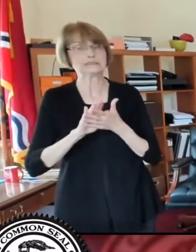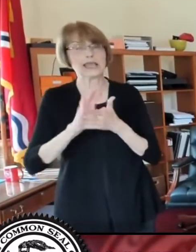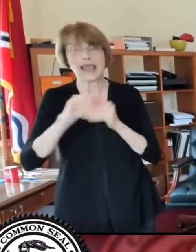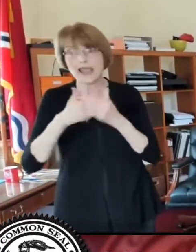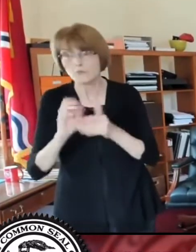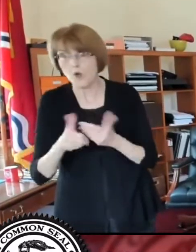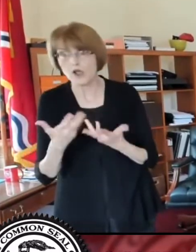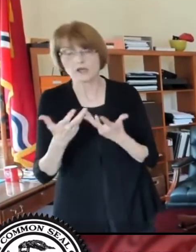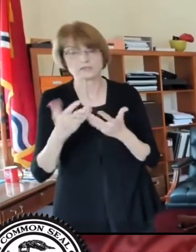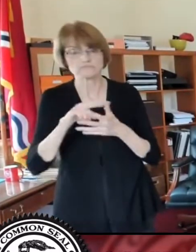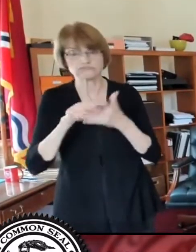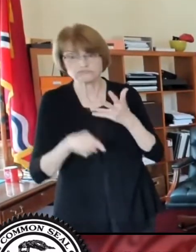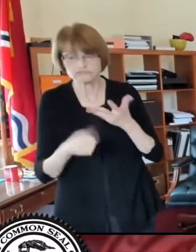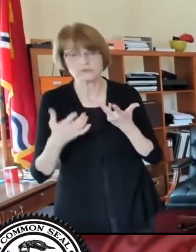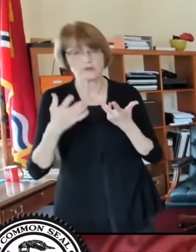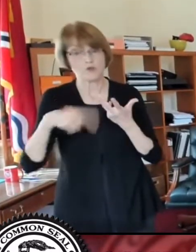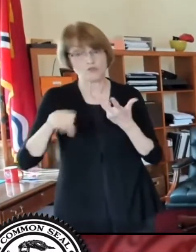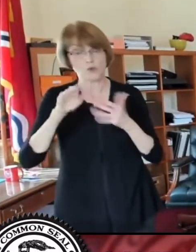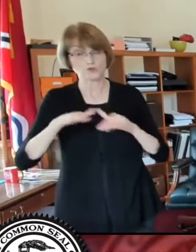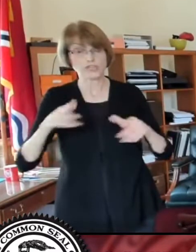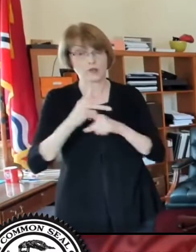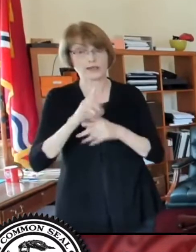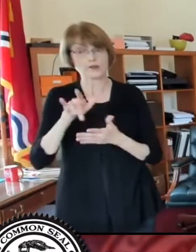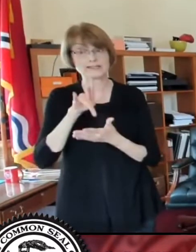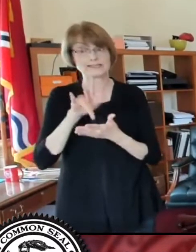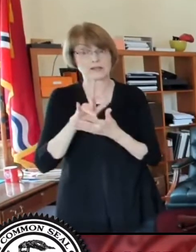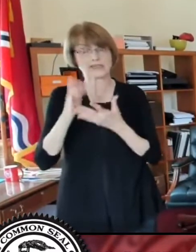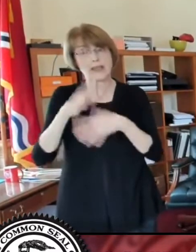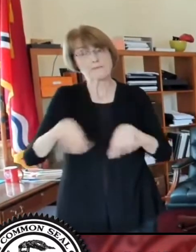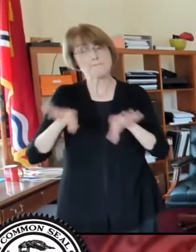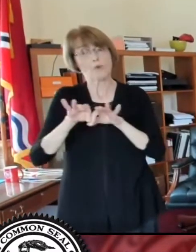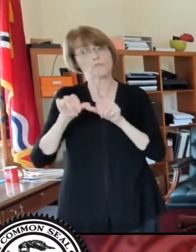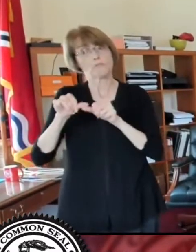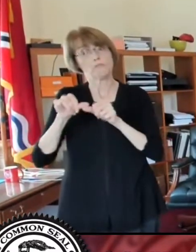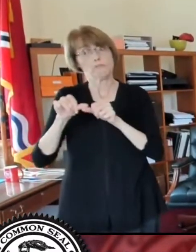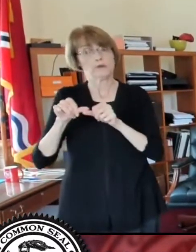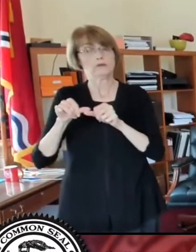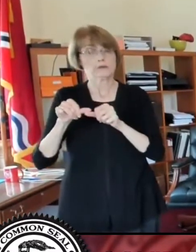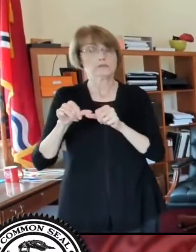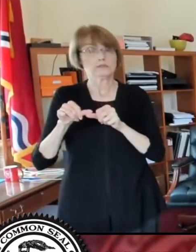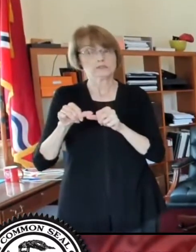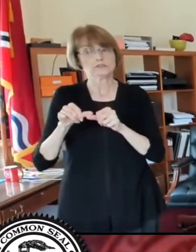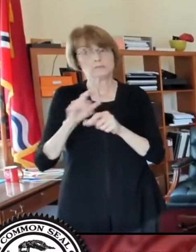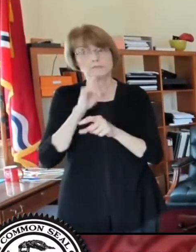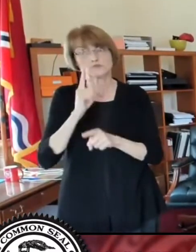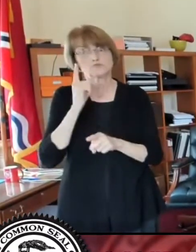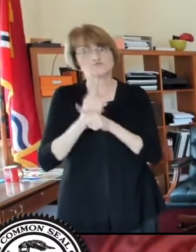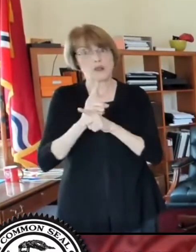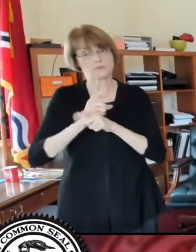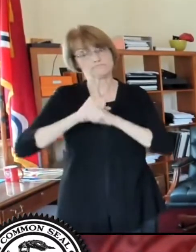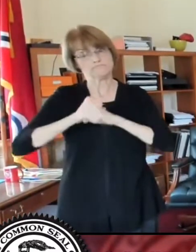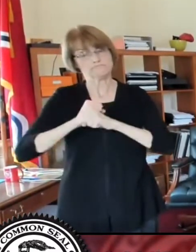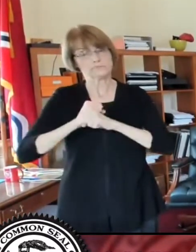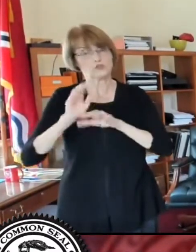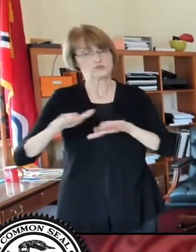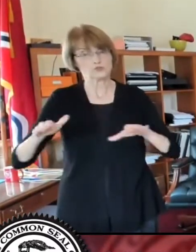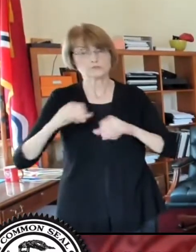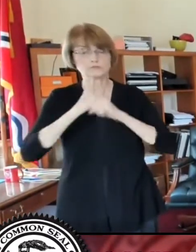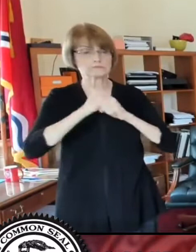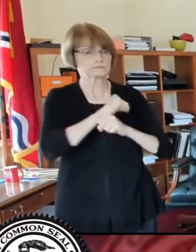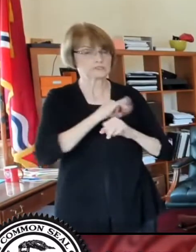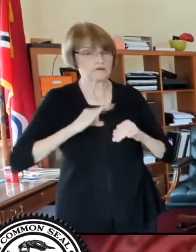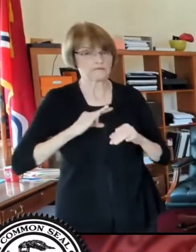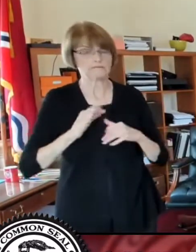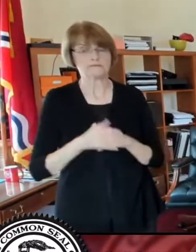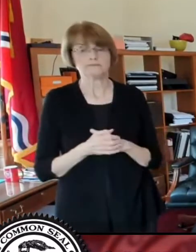those child care centers are very important in order to make sure that we do that in a proper way. I know that many of